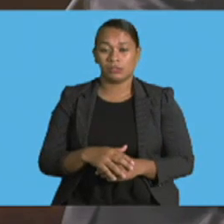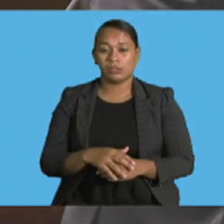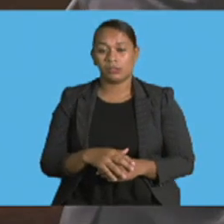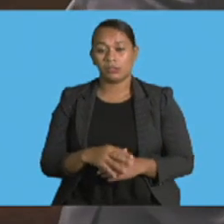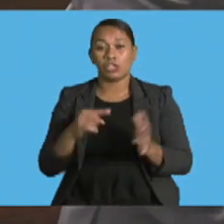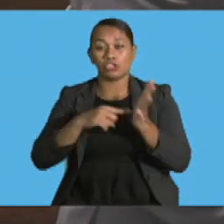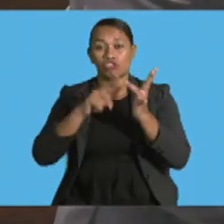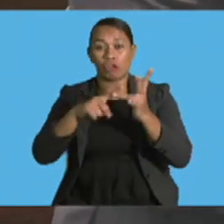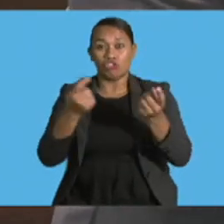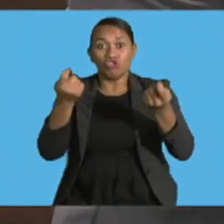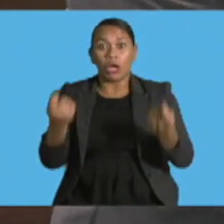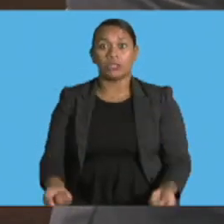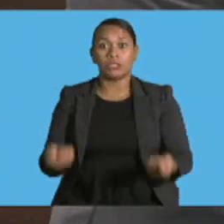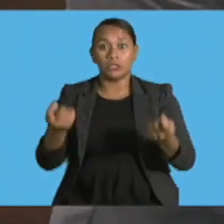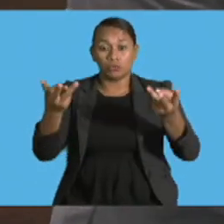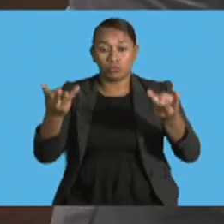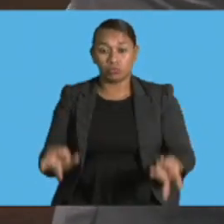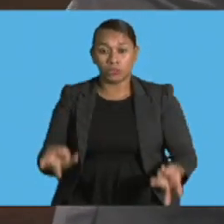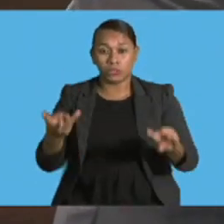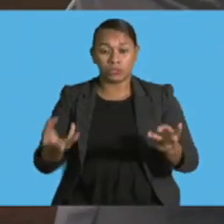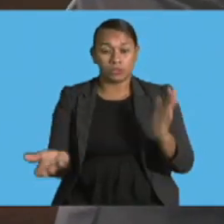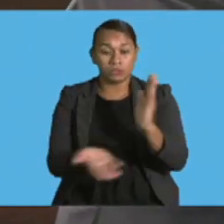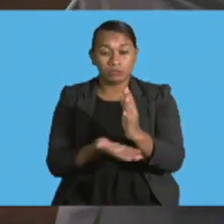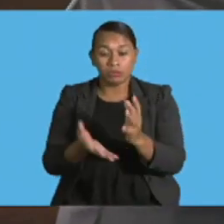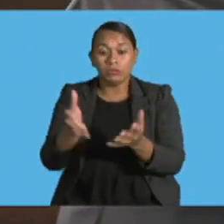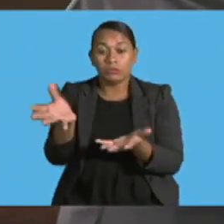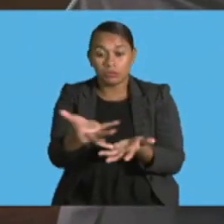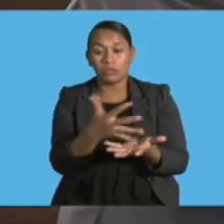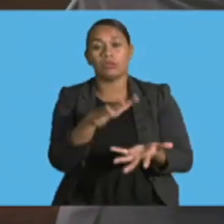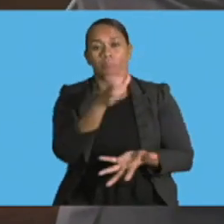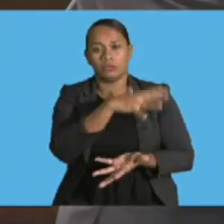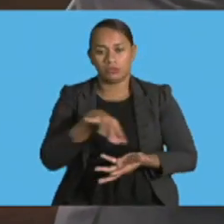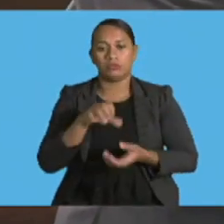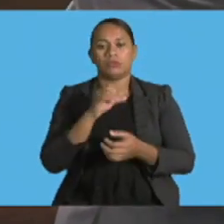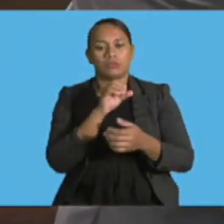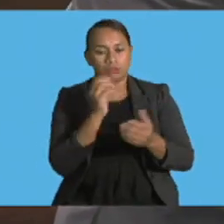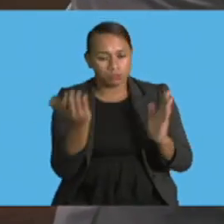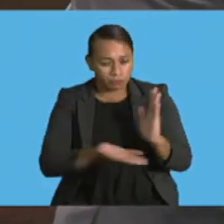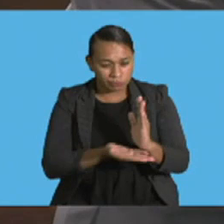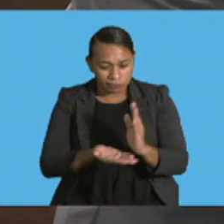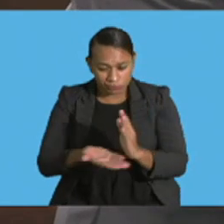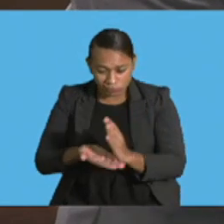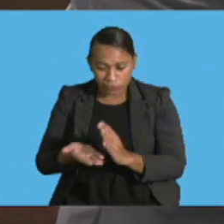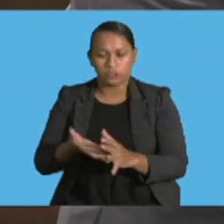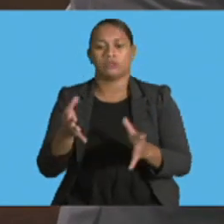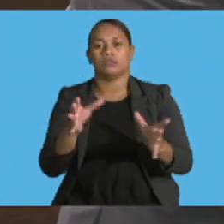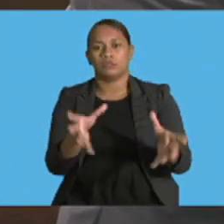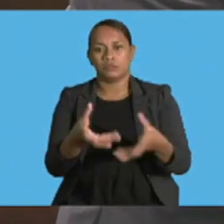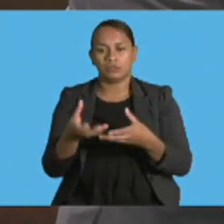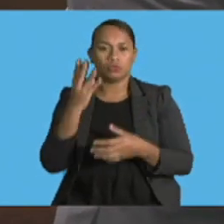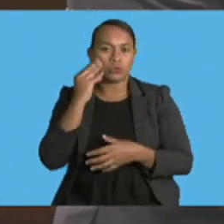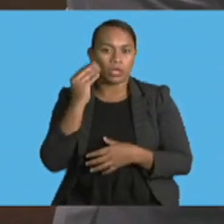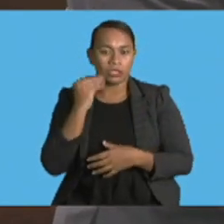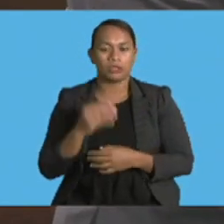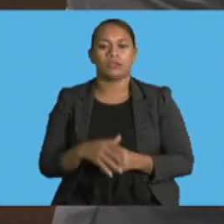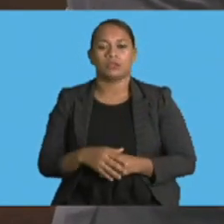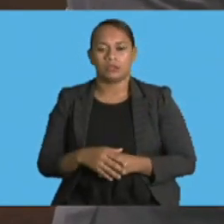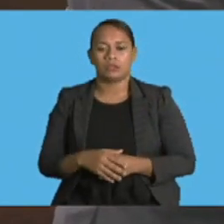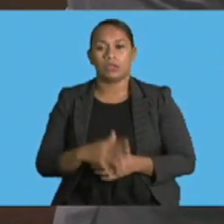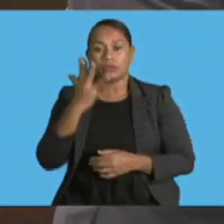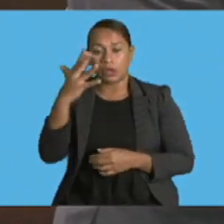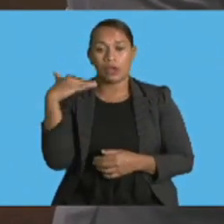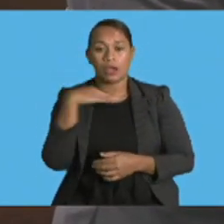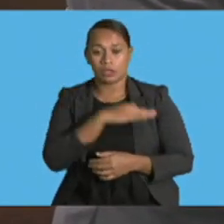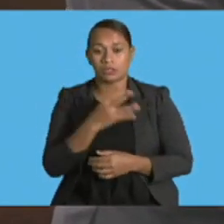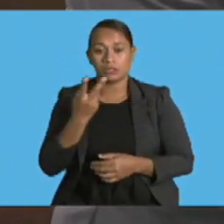were harvested by the prisoners, and around another 14,500 tons will be harvested by them